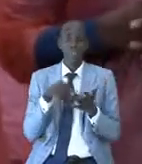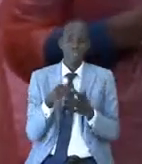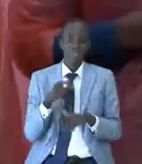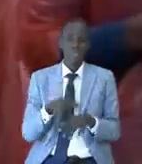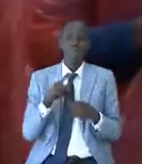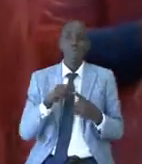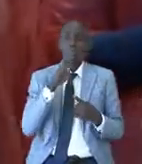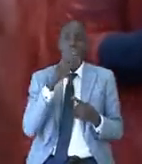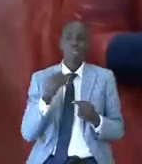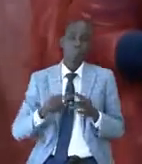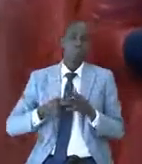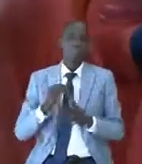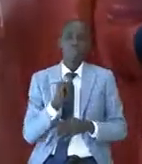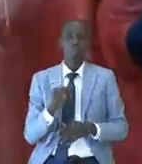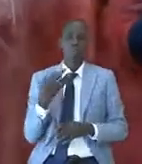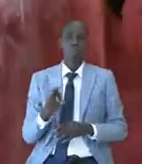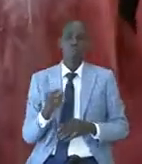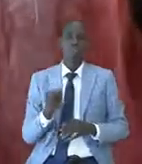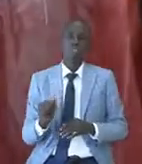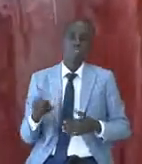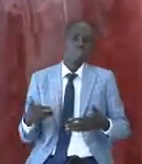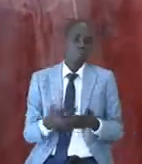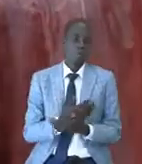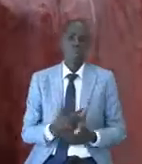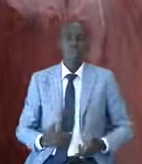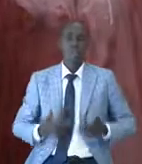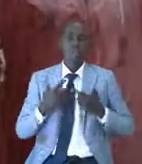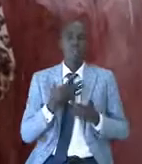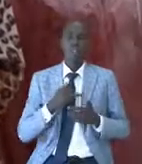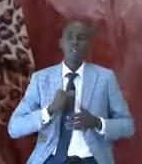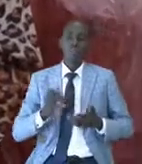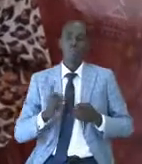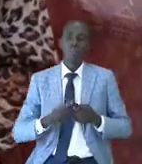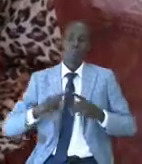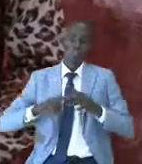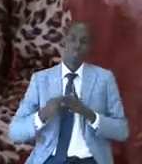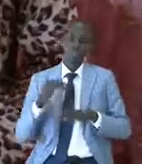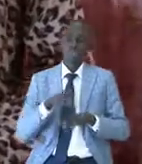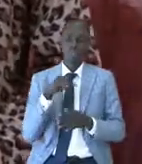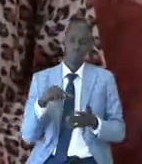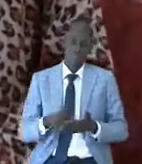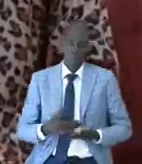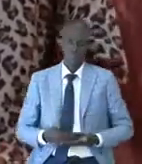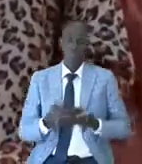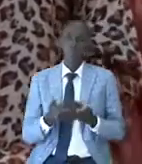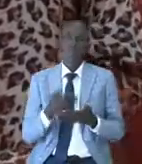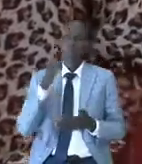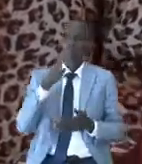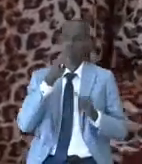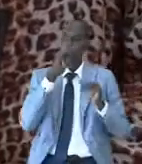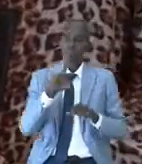a new life. And I want to begin at this birth. God bless you. Raise up that hand. Raise up that